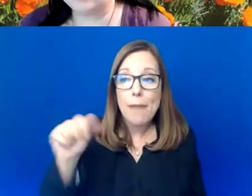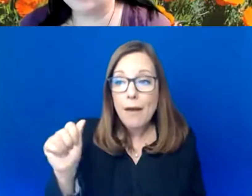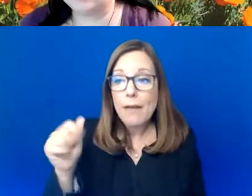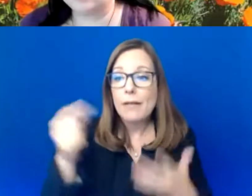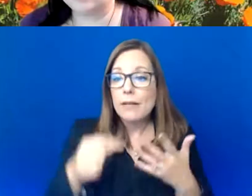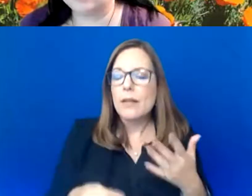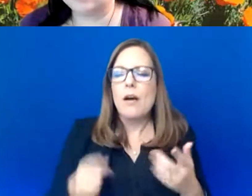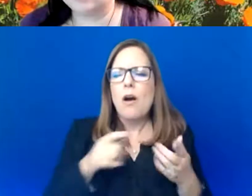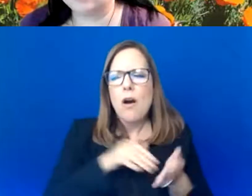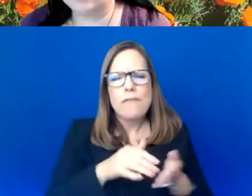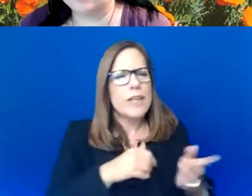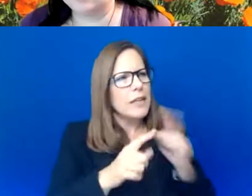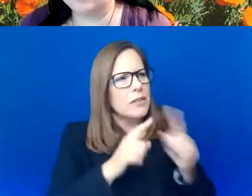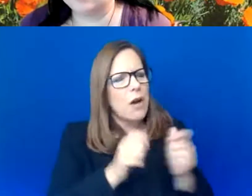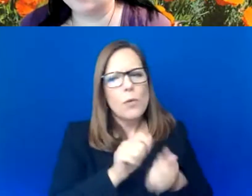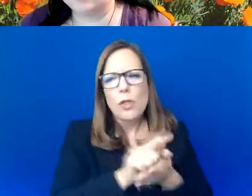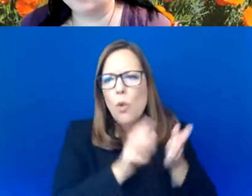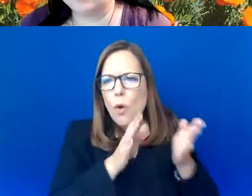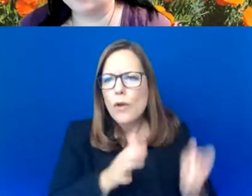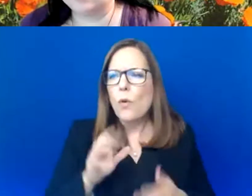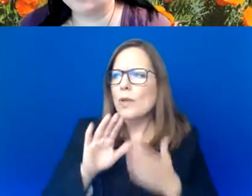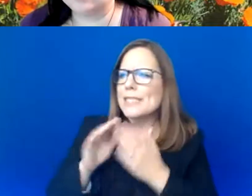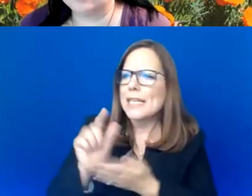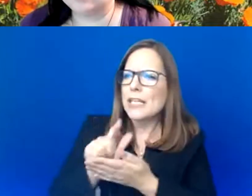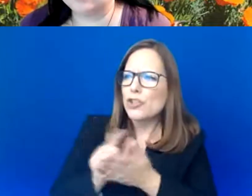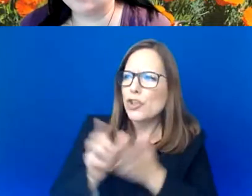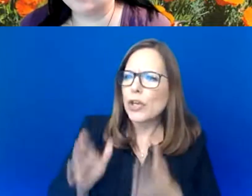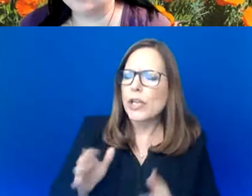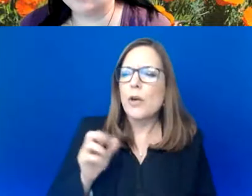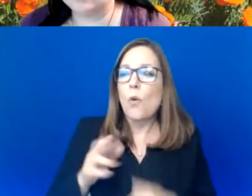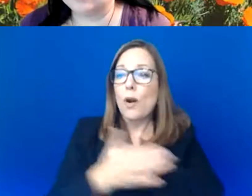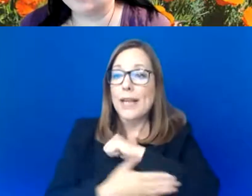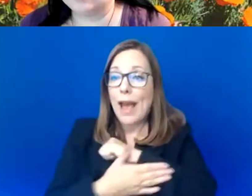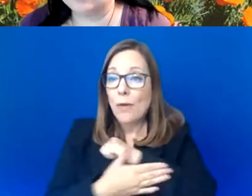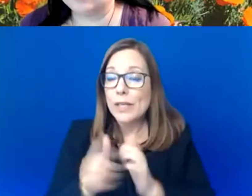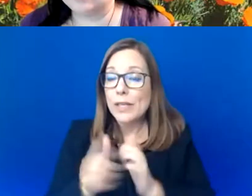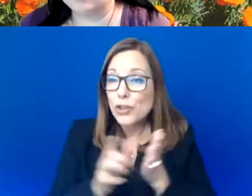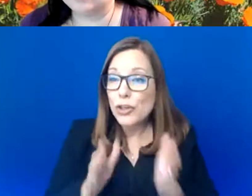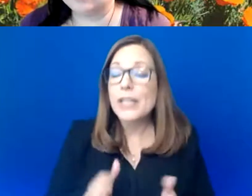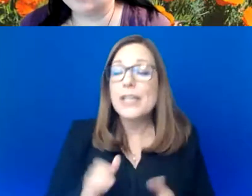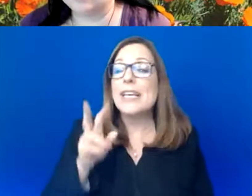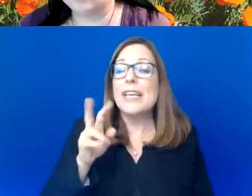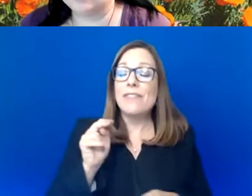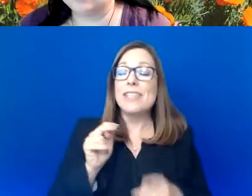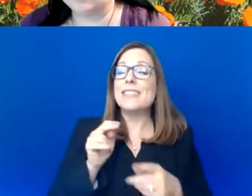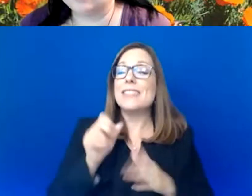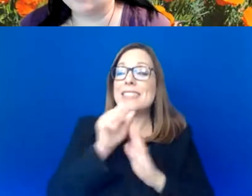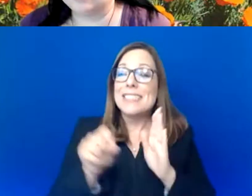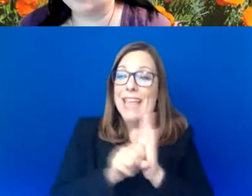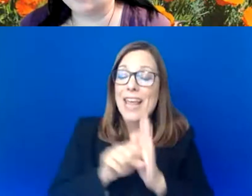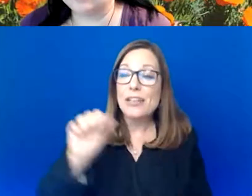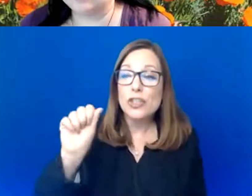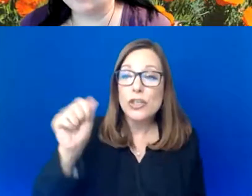talk to lawyers and city attorneys and county councils, even the state attorney generals, we are able to